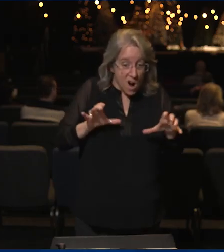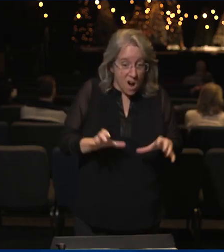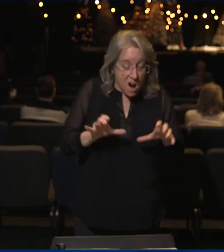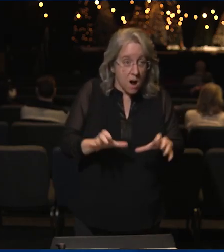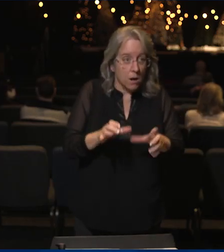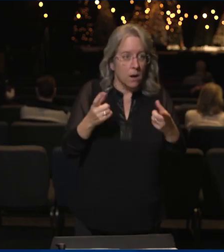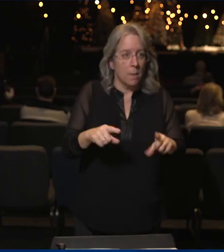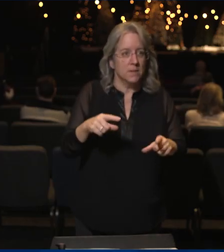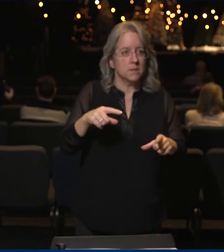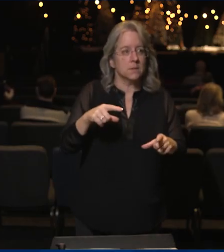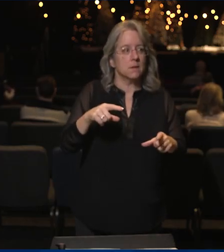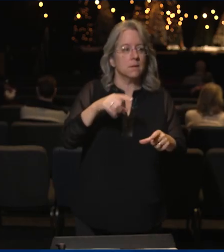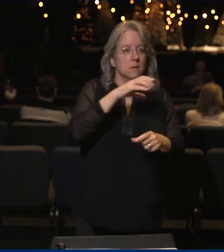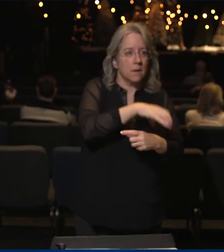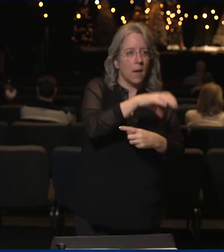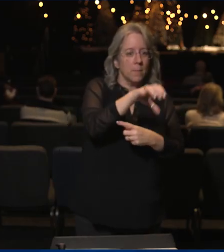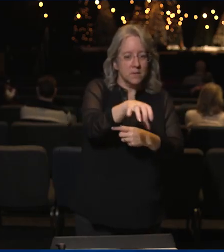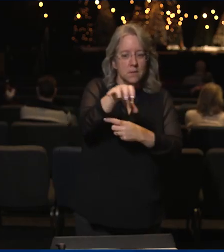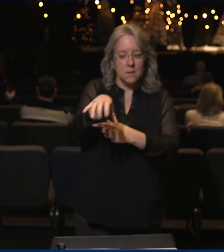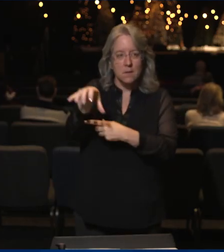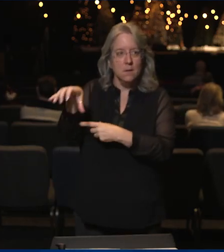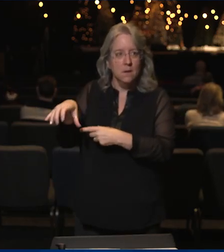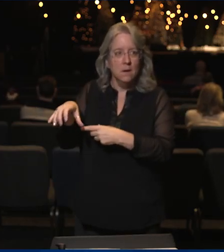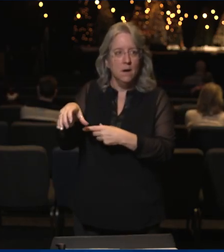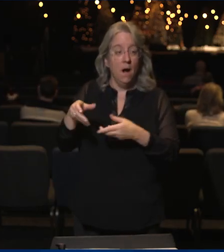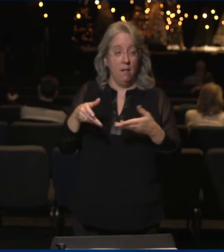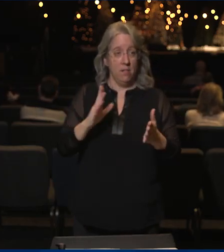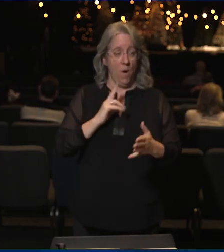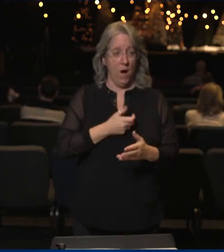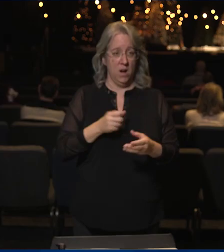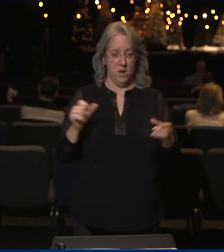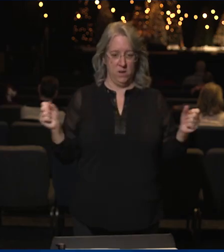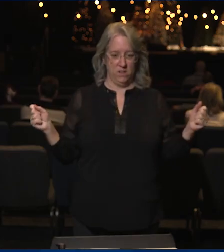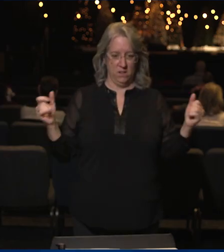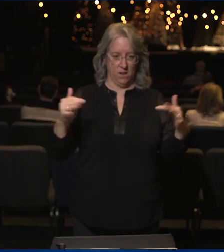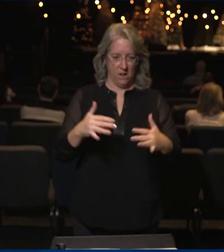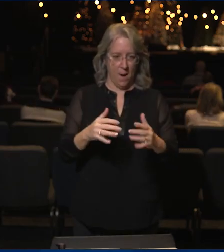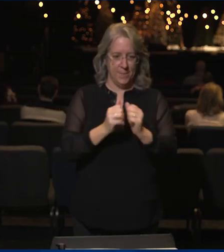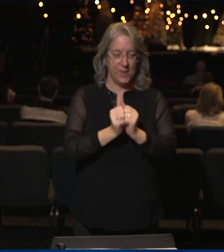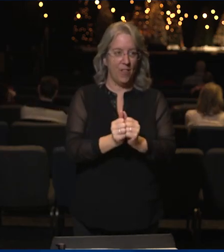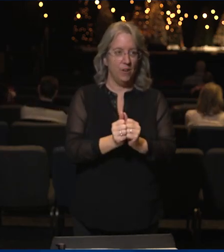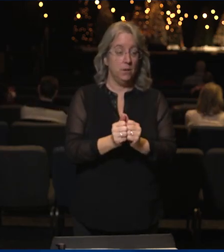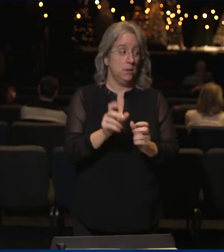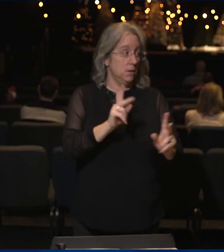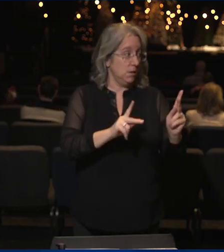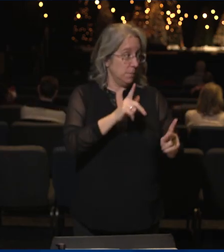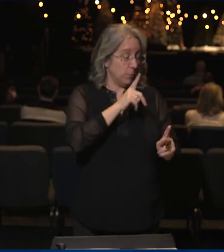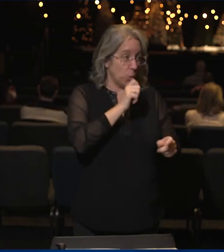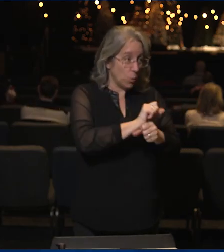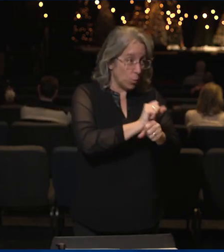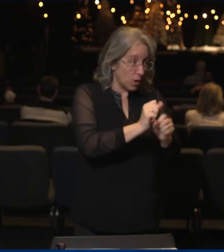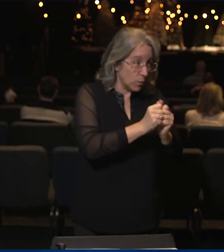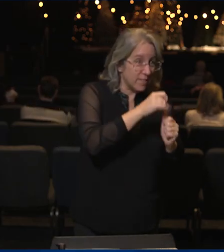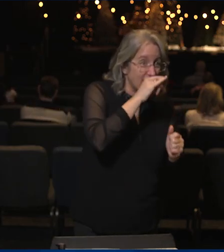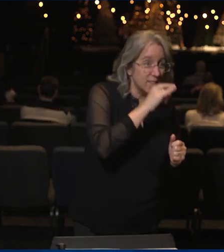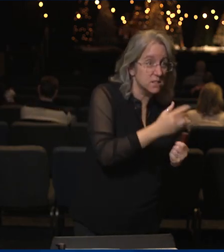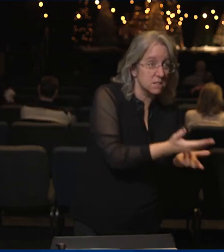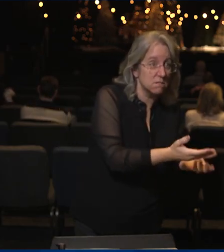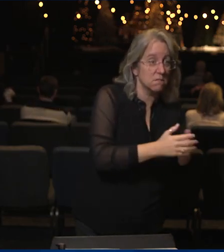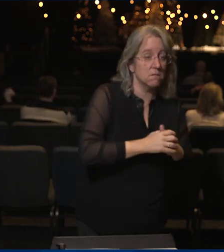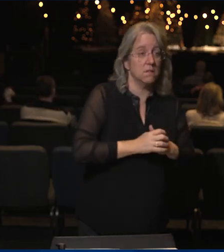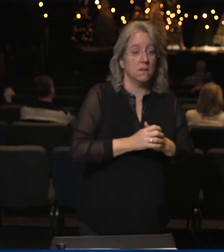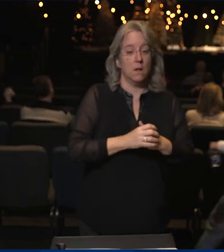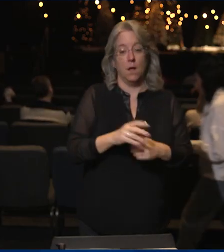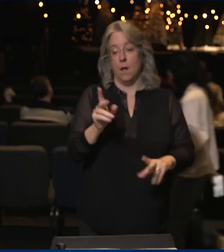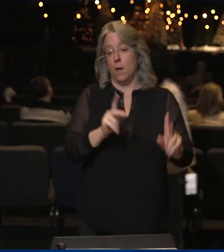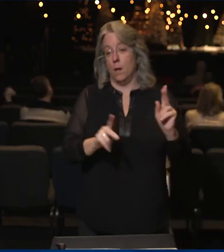of our campuses that just allows us to gather together. There are folks who work with kids across all of our campuses. There are